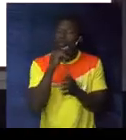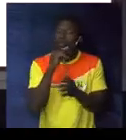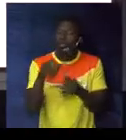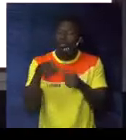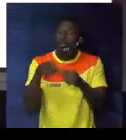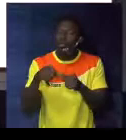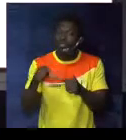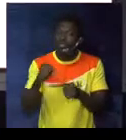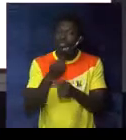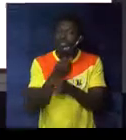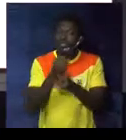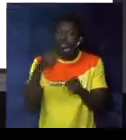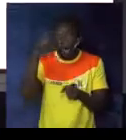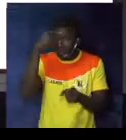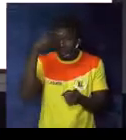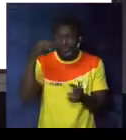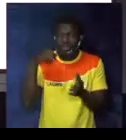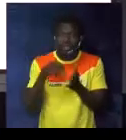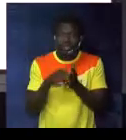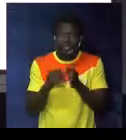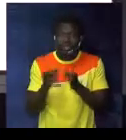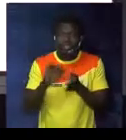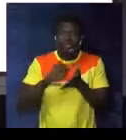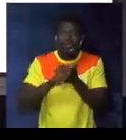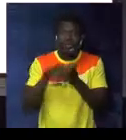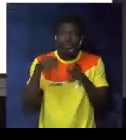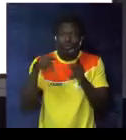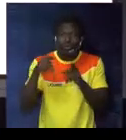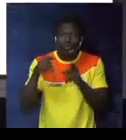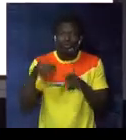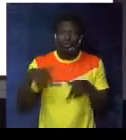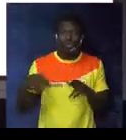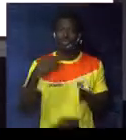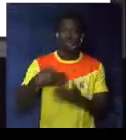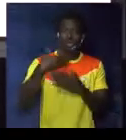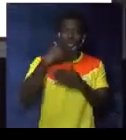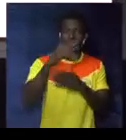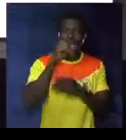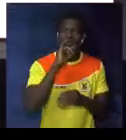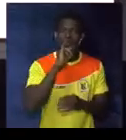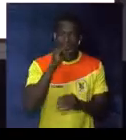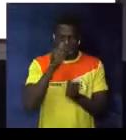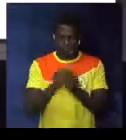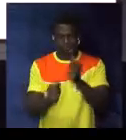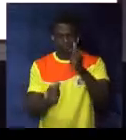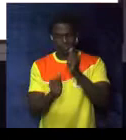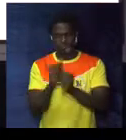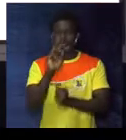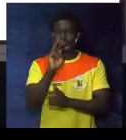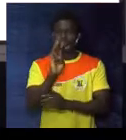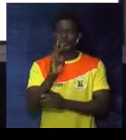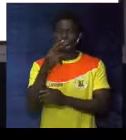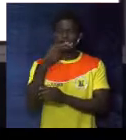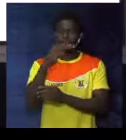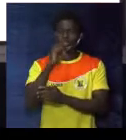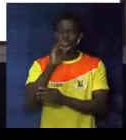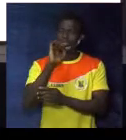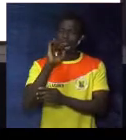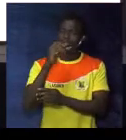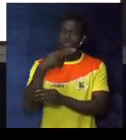staying safe, because it defines those people. The next one is which.